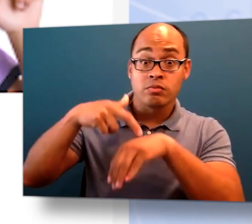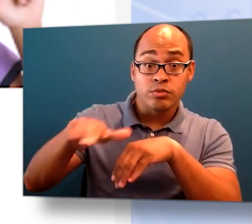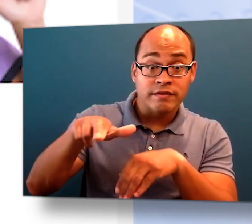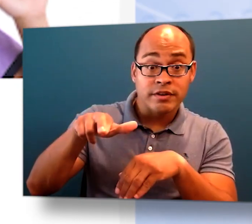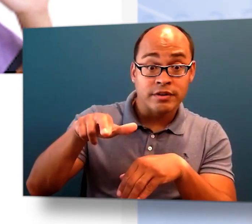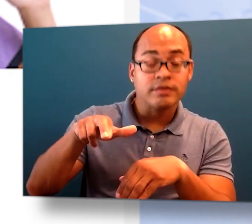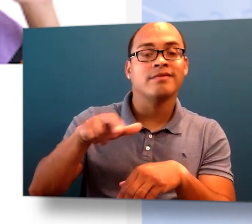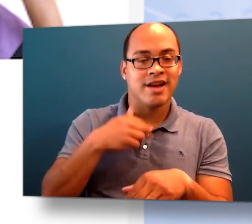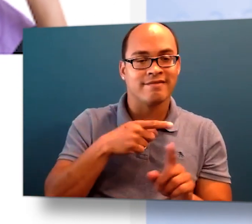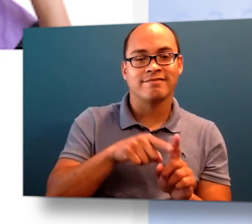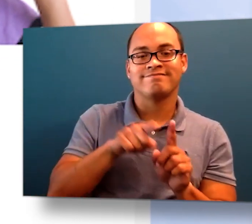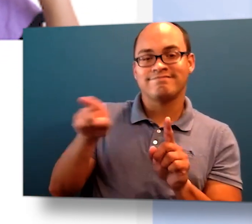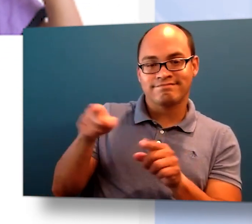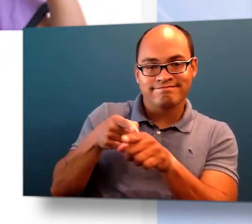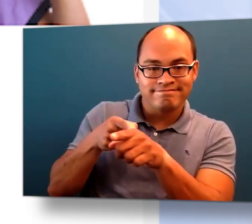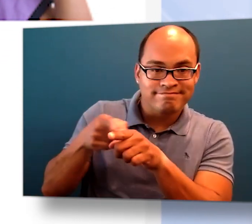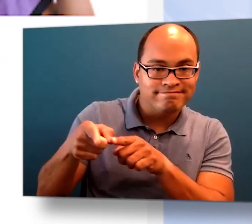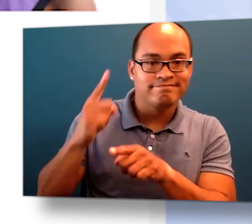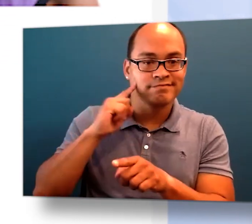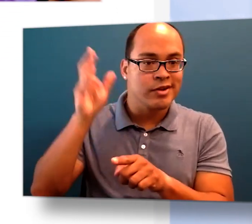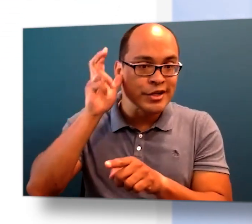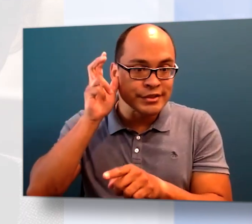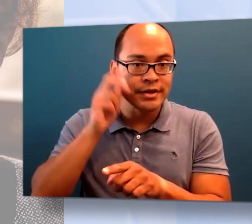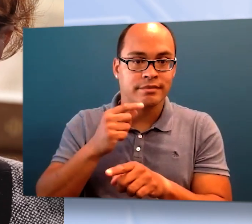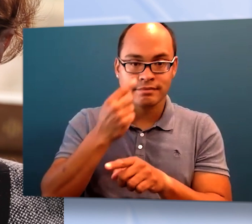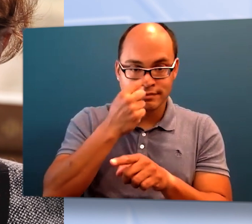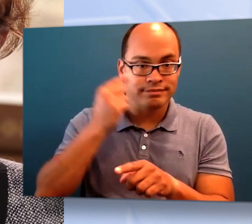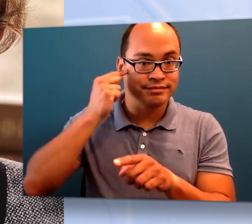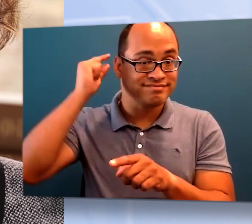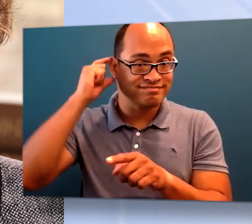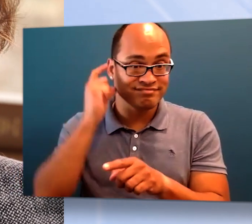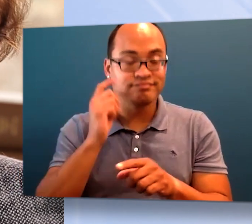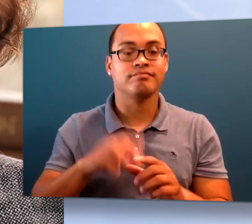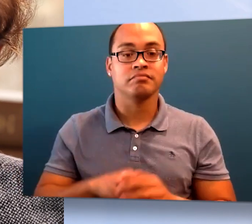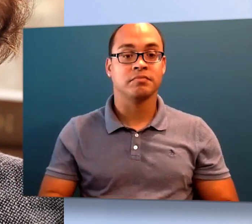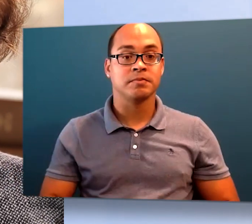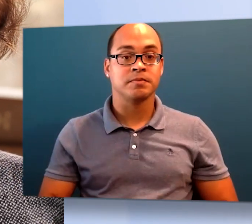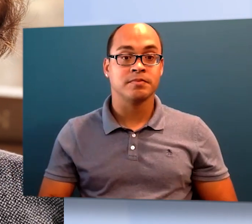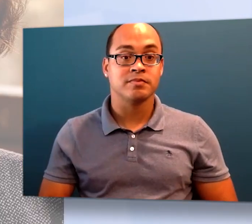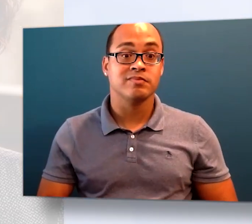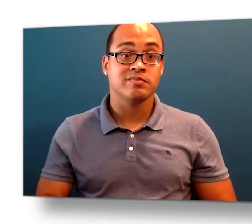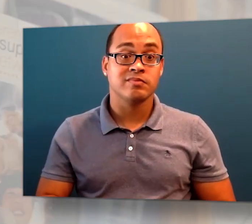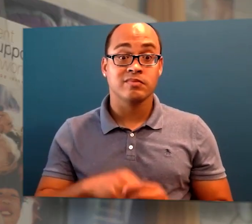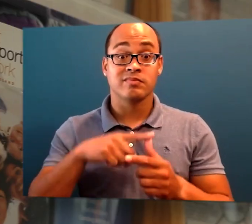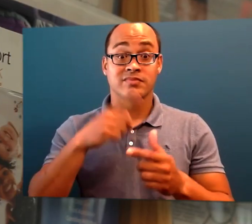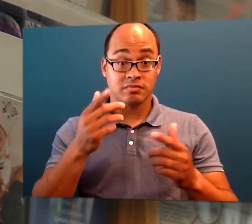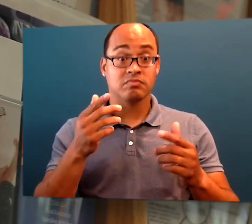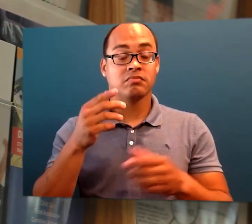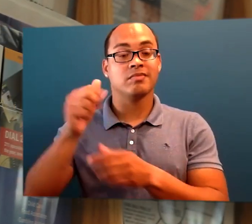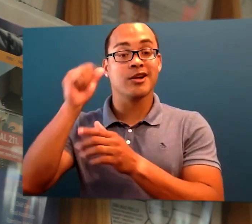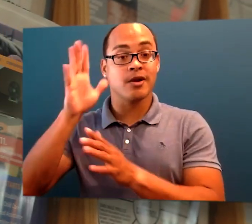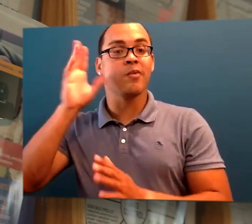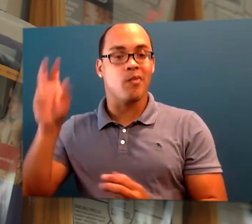to otolaryngology and to specialized audiologists who can care for that family. Also, if